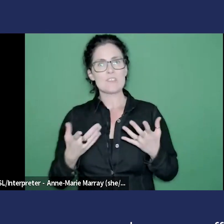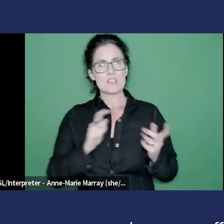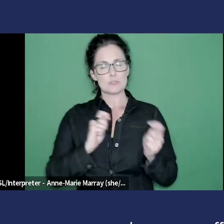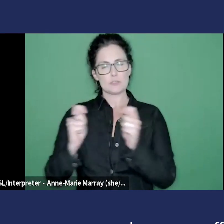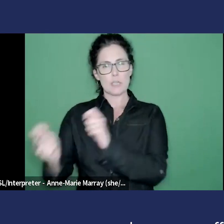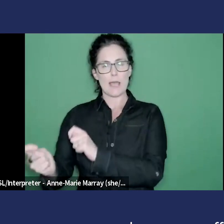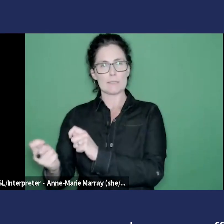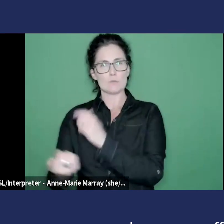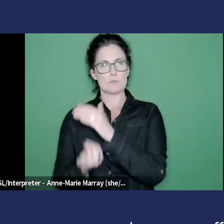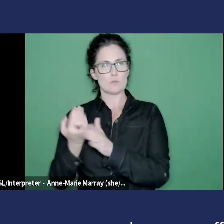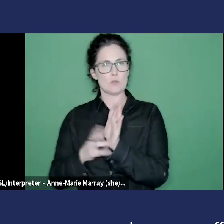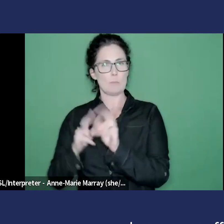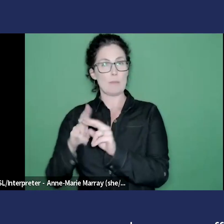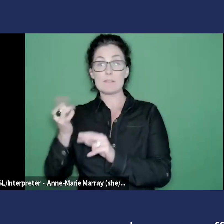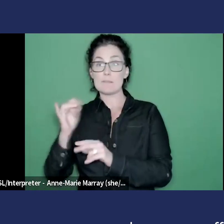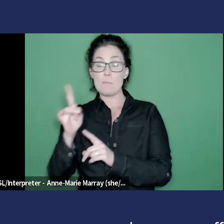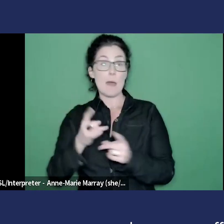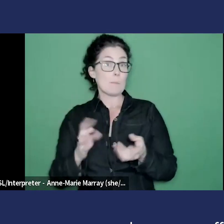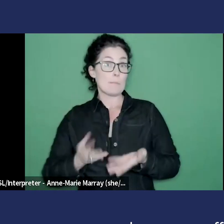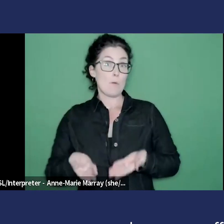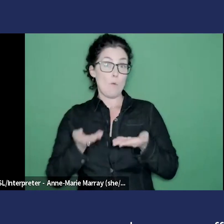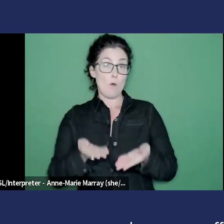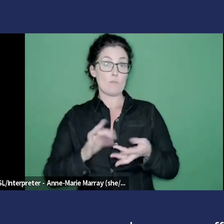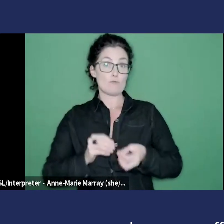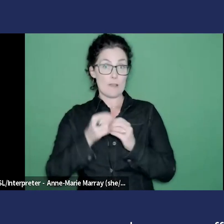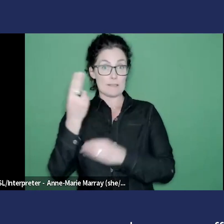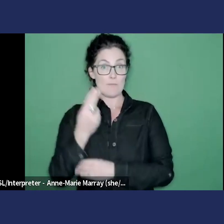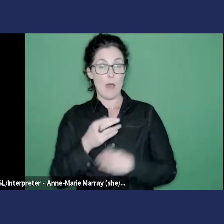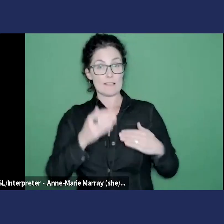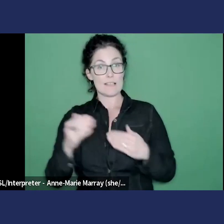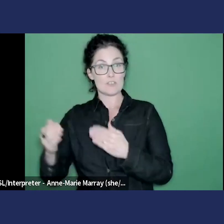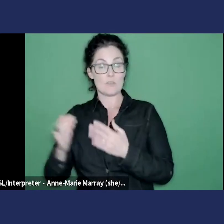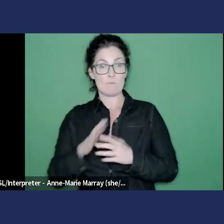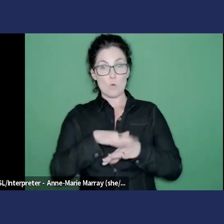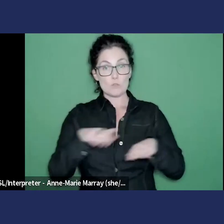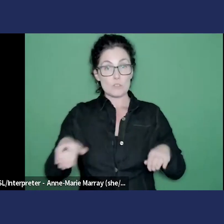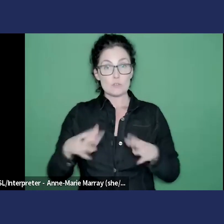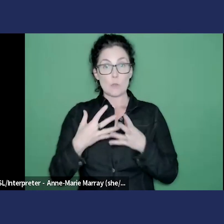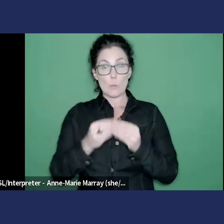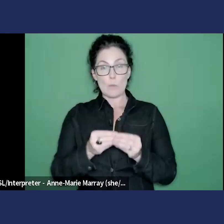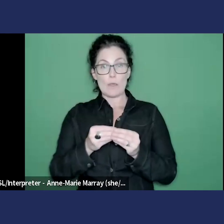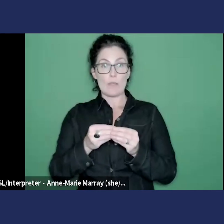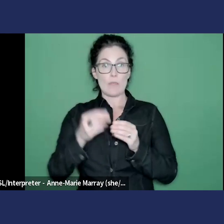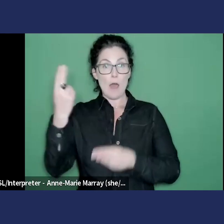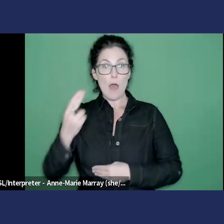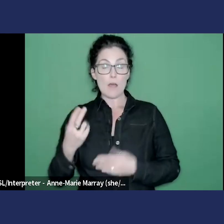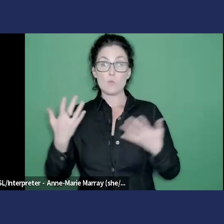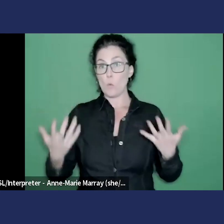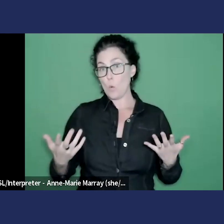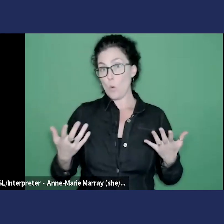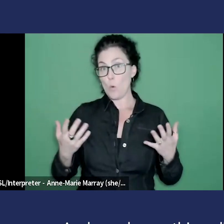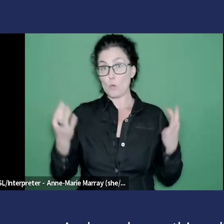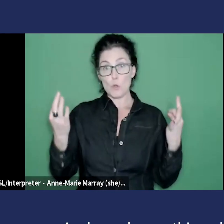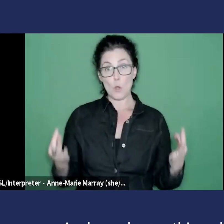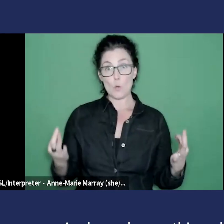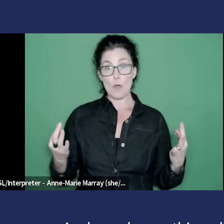transition, perhaps even offering creative art sessions for parents and their children together, promoting things like yin yoga that help recovery,